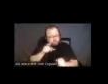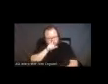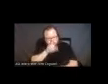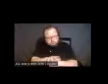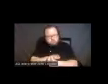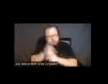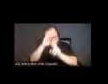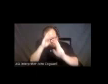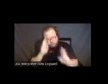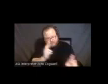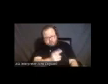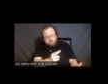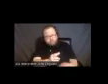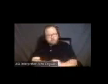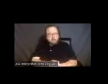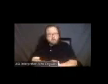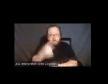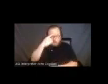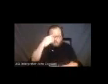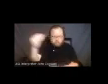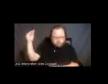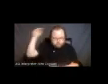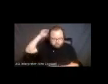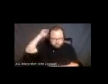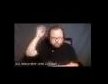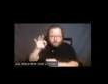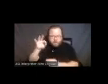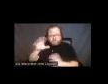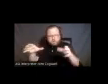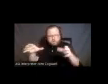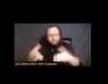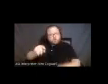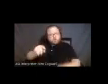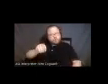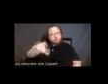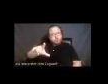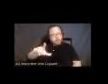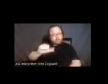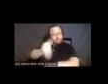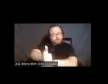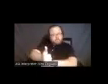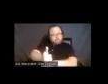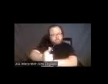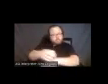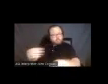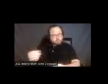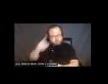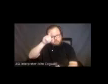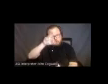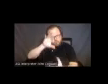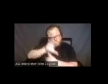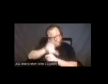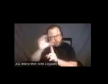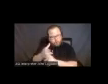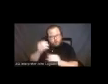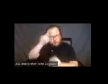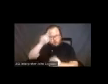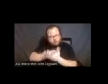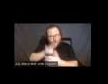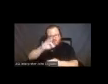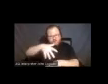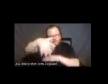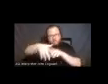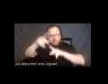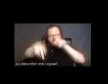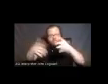respectful to and mindful of tribal sovereignty, culture, and beliefs of the indigenous peoples of this land.